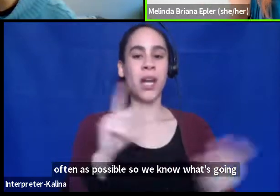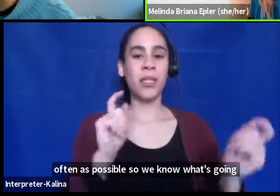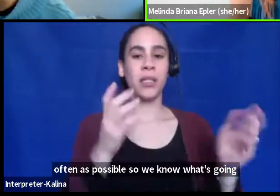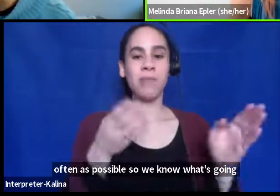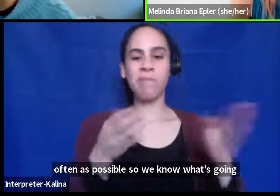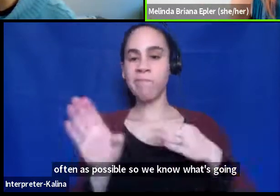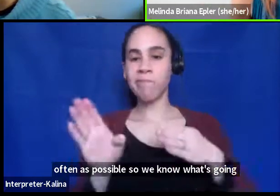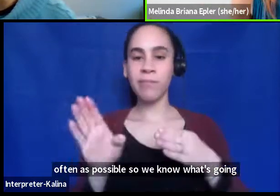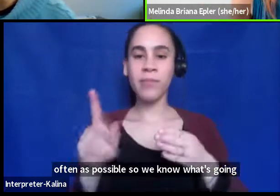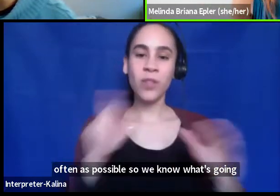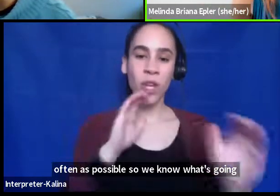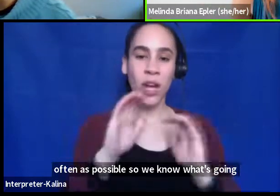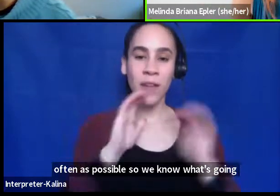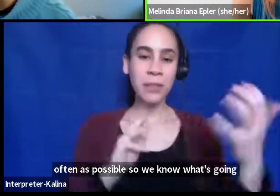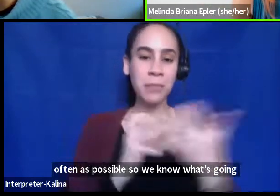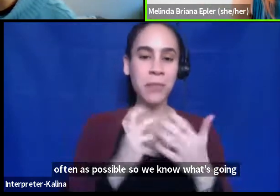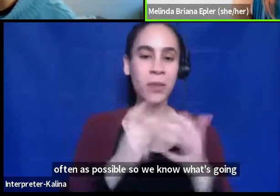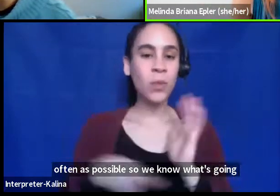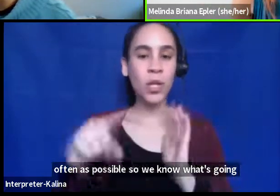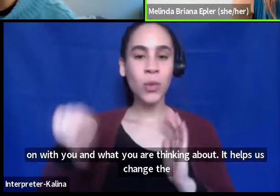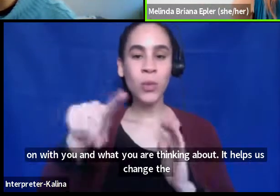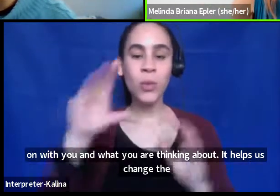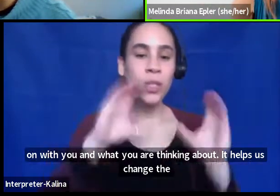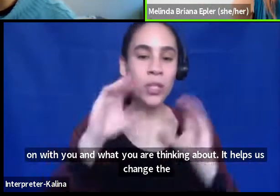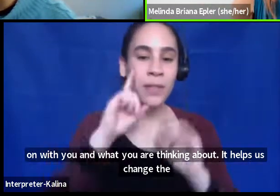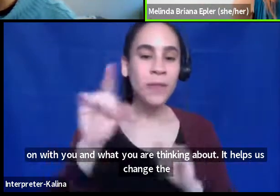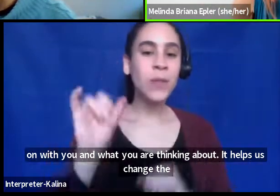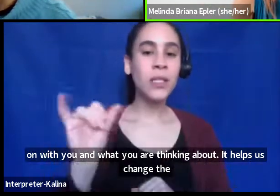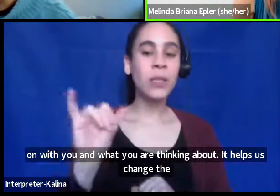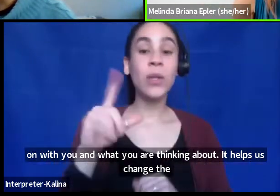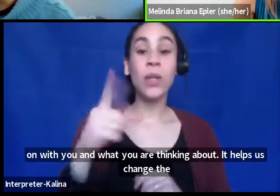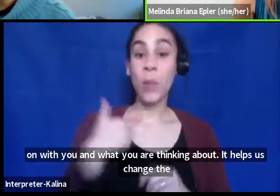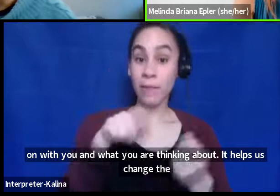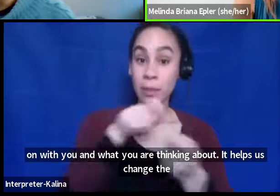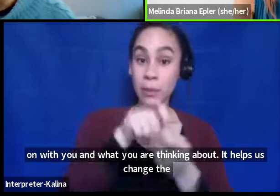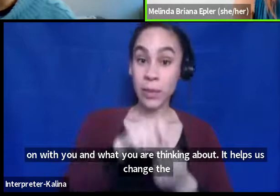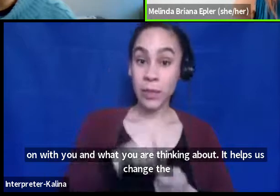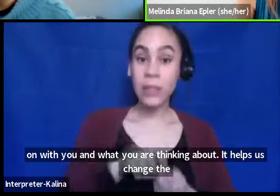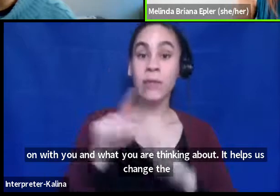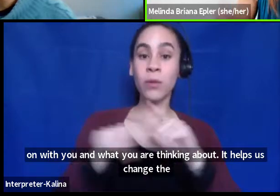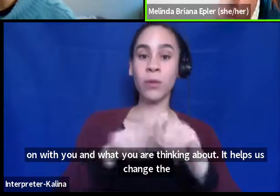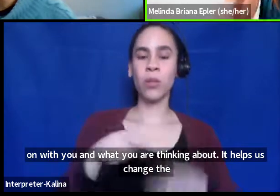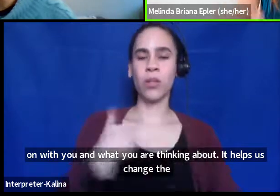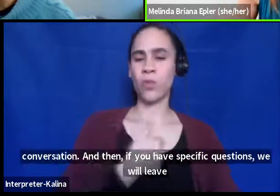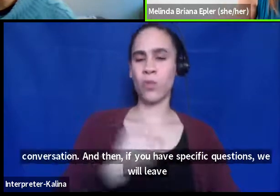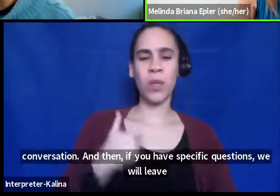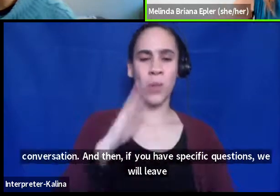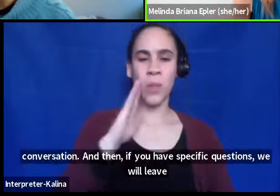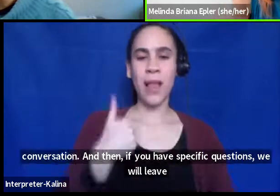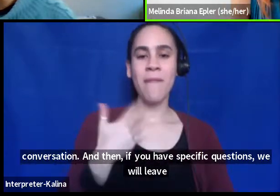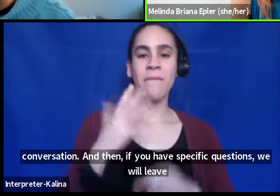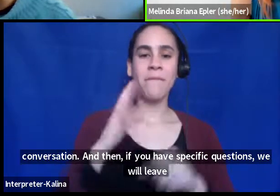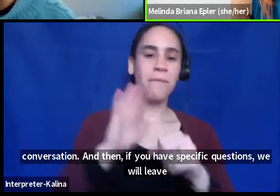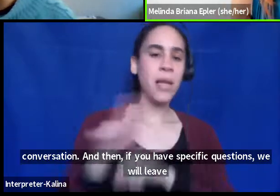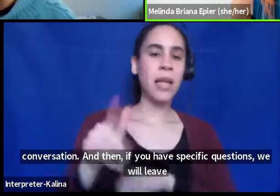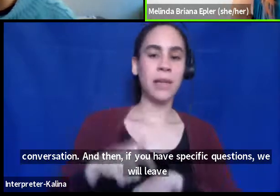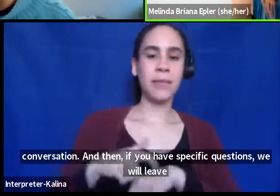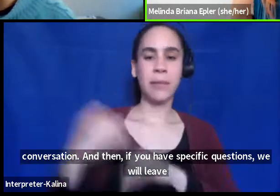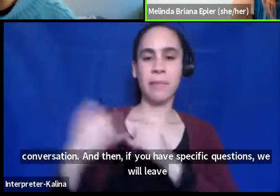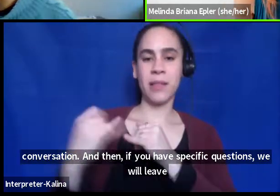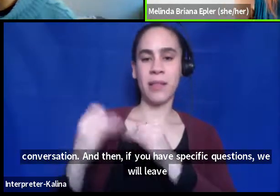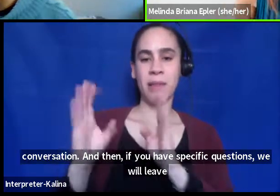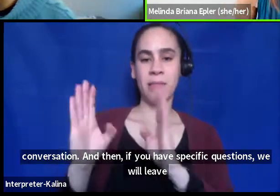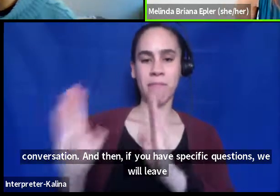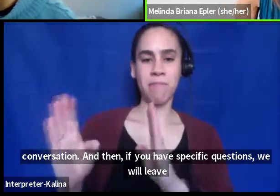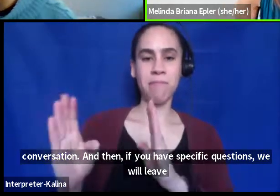conversation. And then if you have specific questions for us, we'll leave plenty of time for Q&A at the end. So just use the Q&A function at the bottom of your screen.